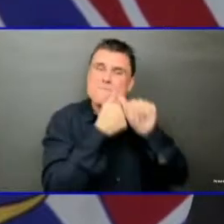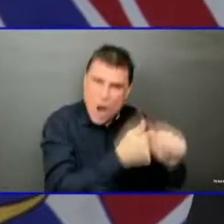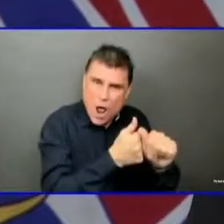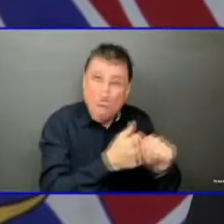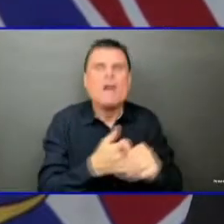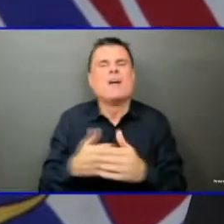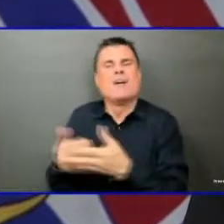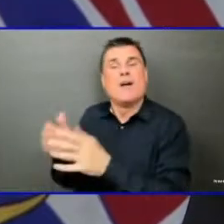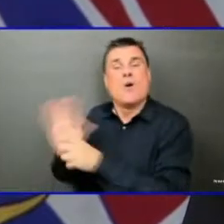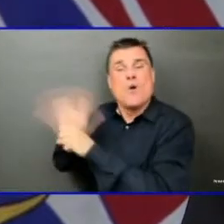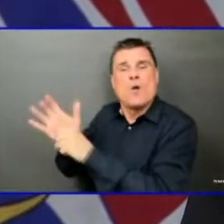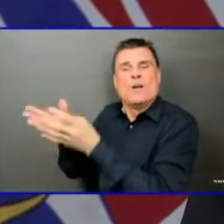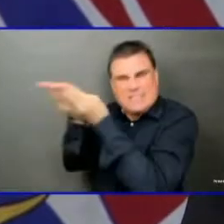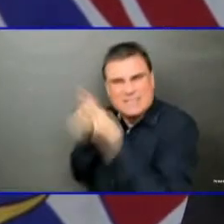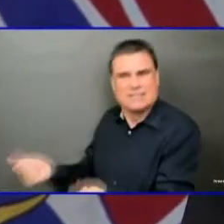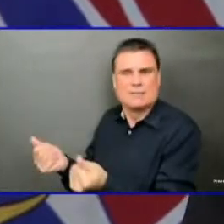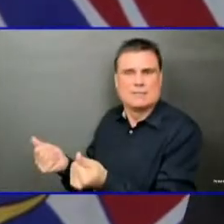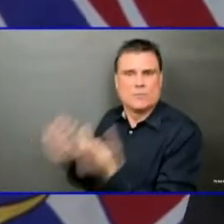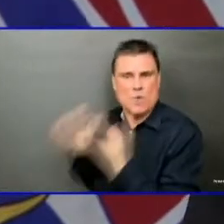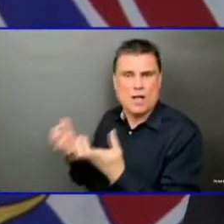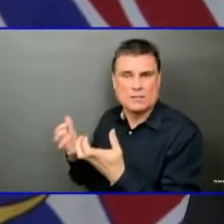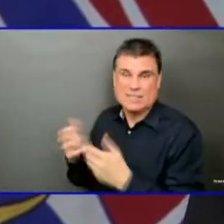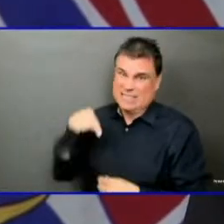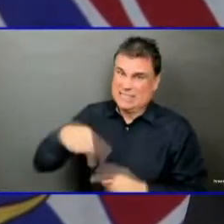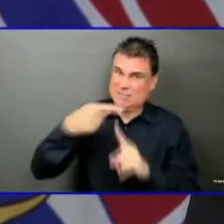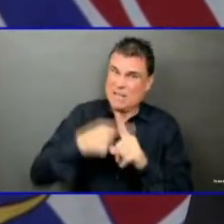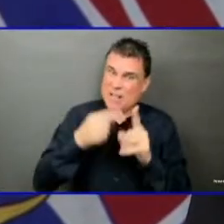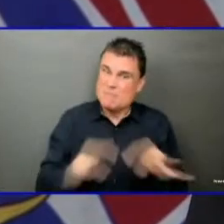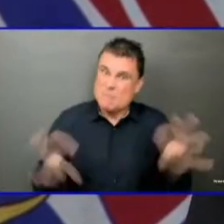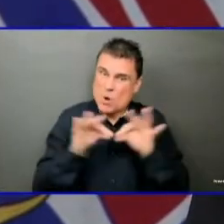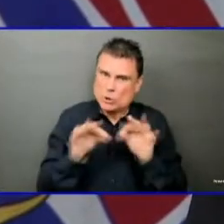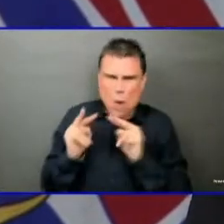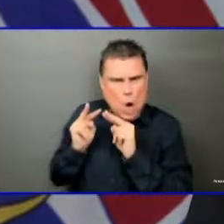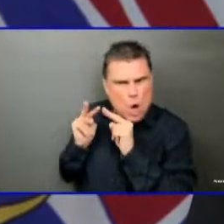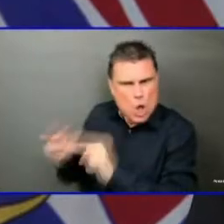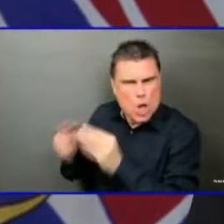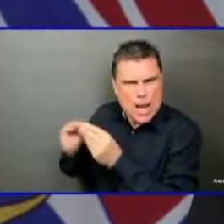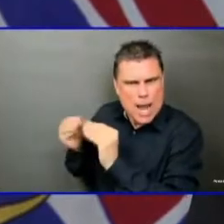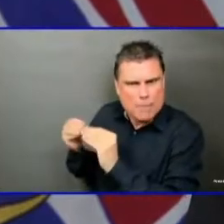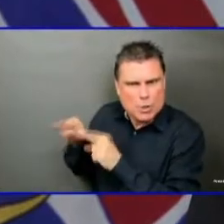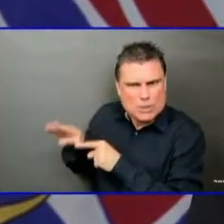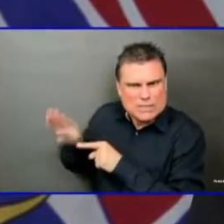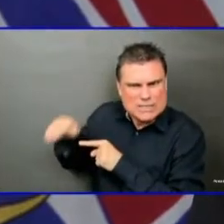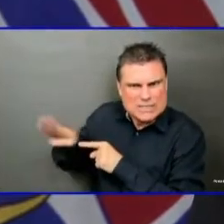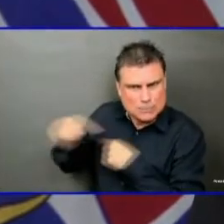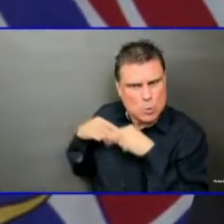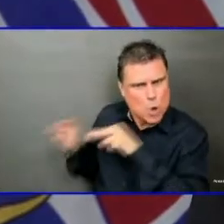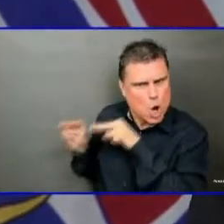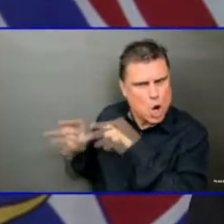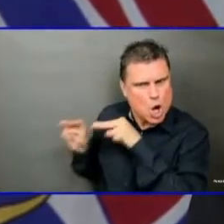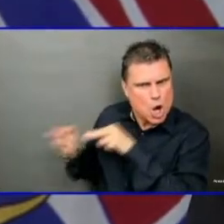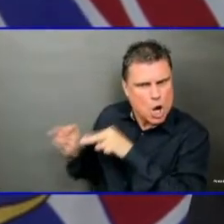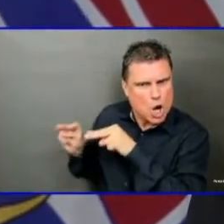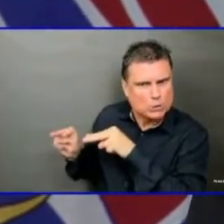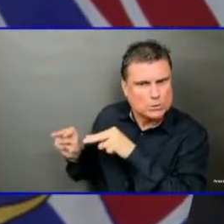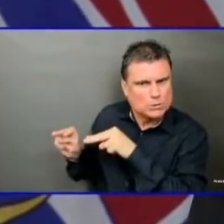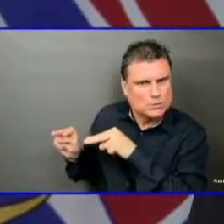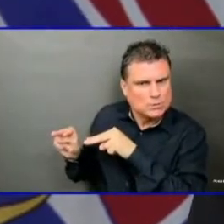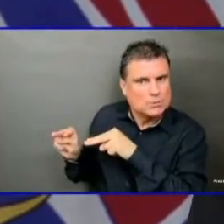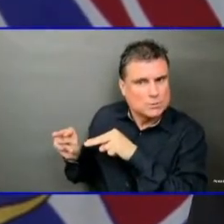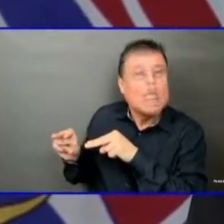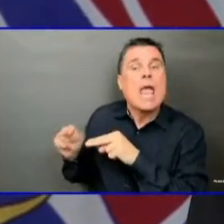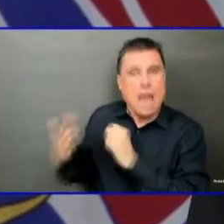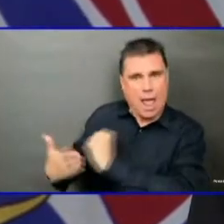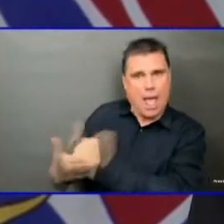or if we can start to ease the restrictions we have in place. through our shared efforts, and as long as we continue